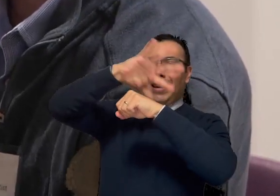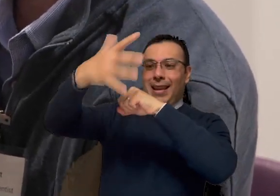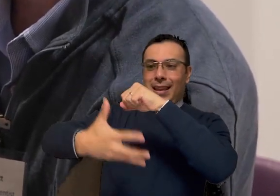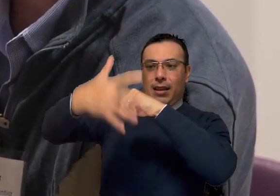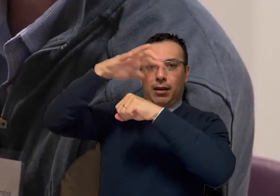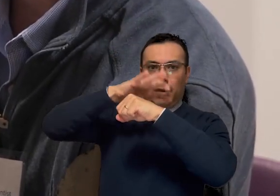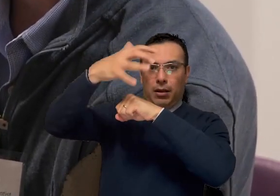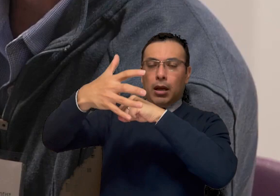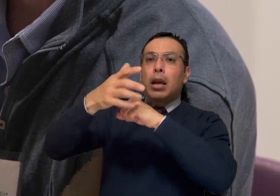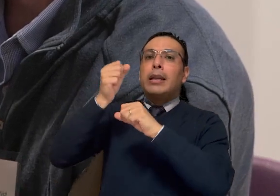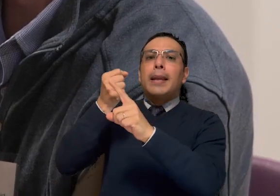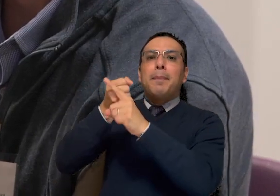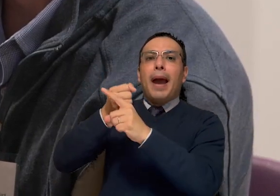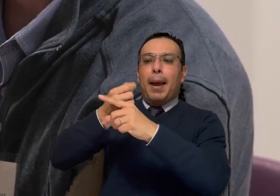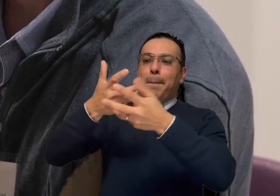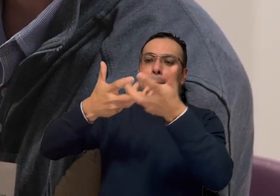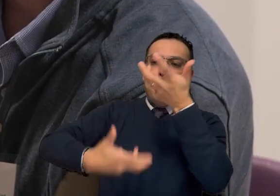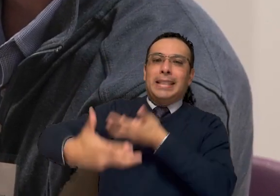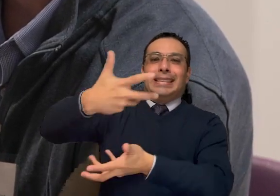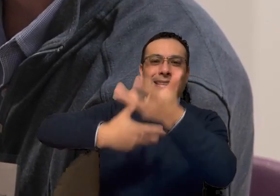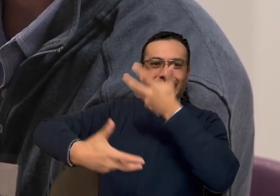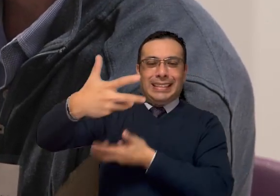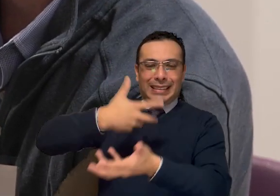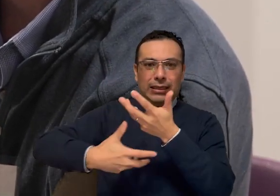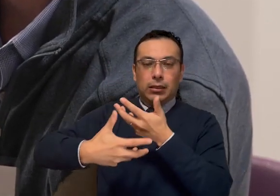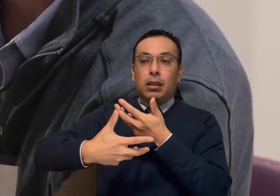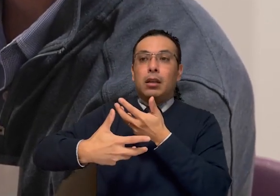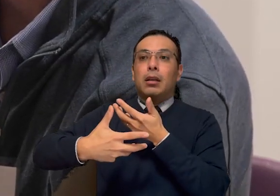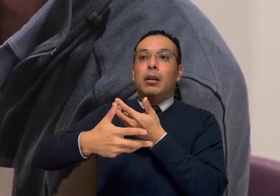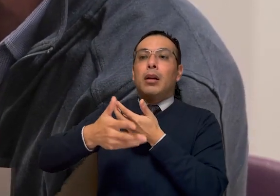locally in the lease area. And it was,